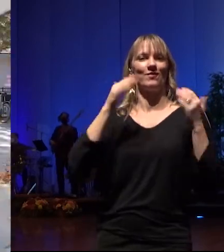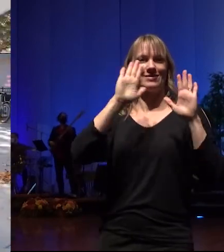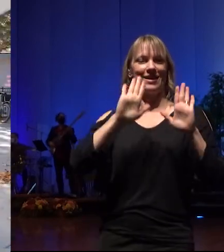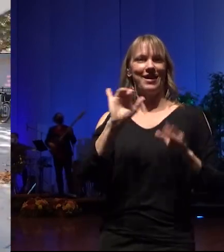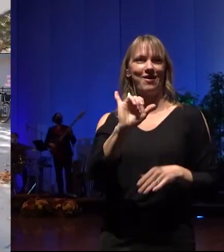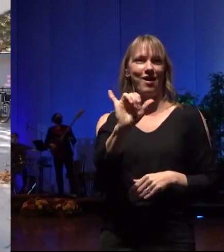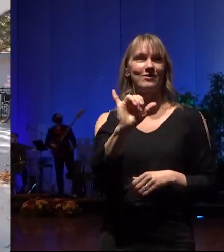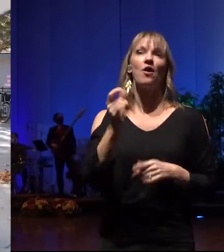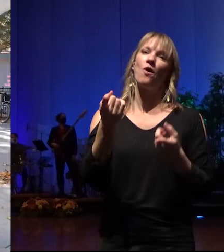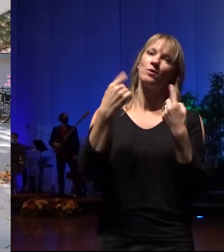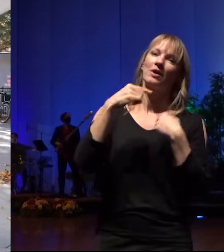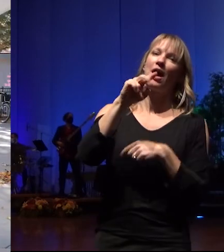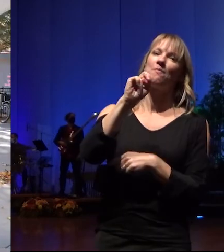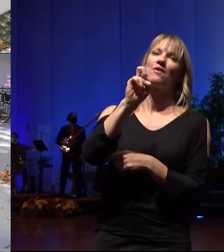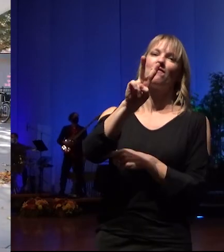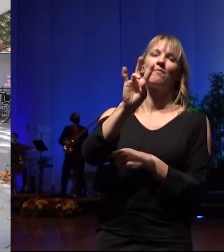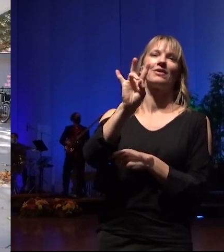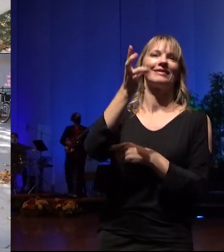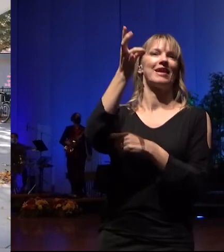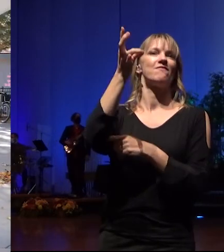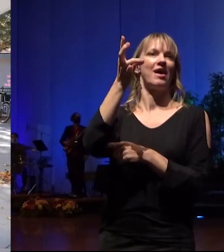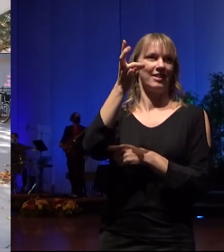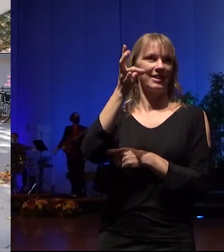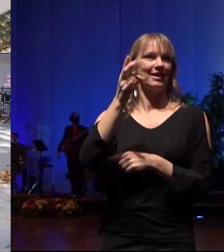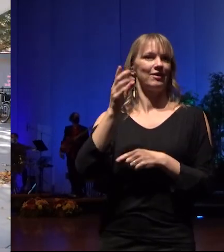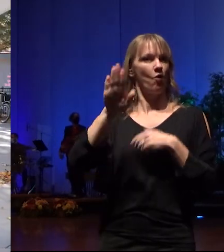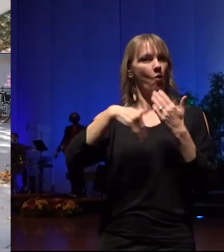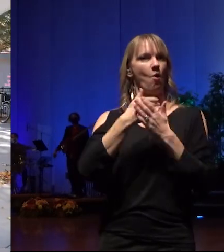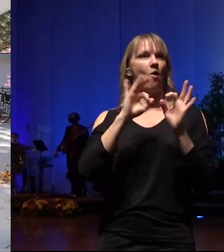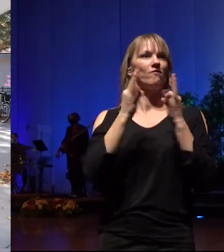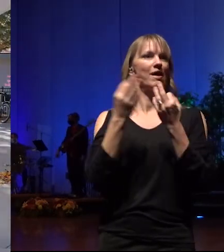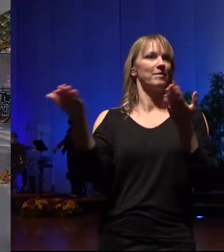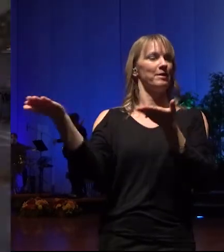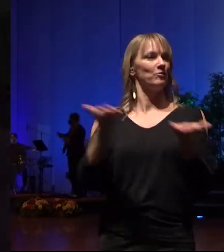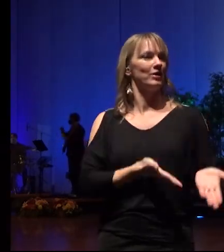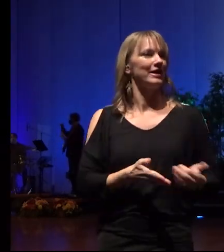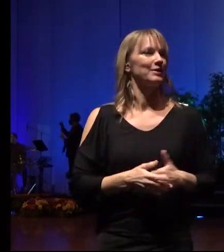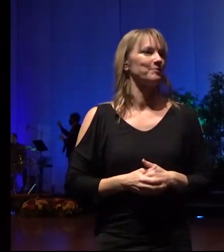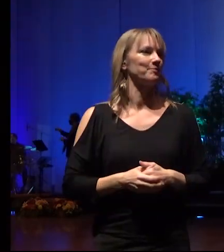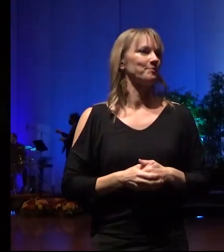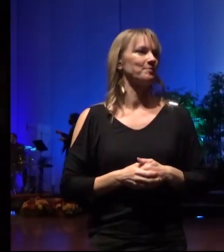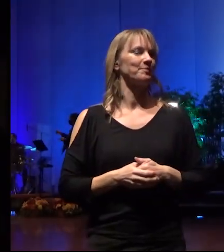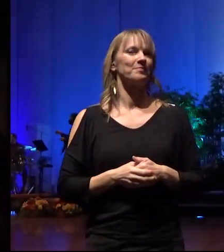too. All right, so be here November 7th and bring the whole family.